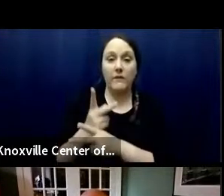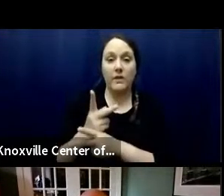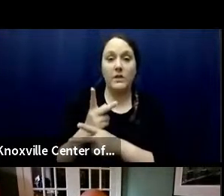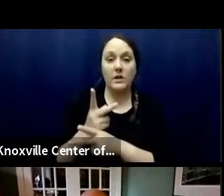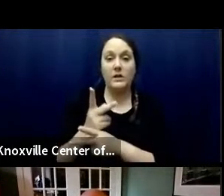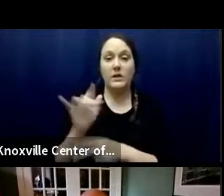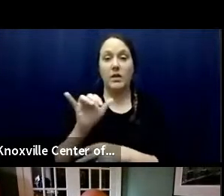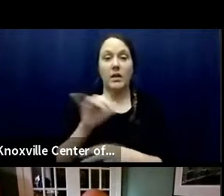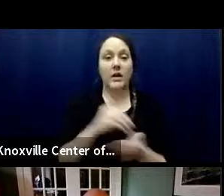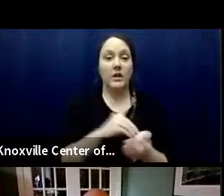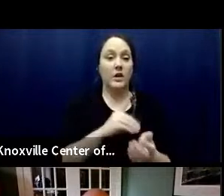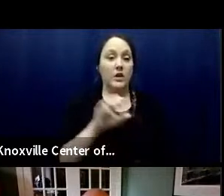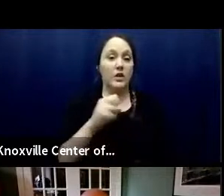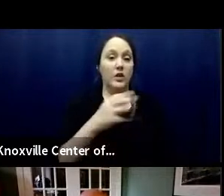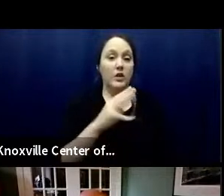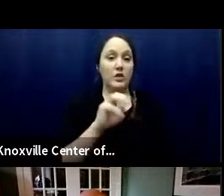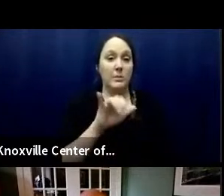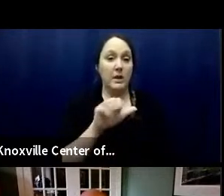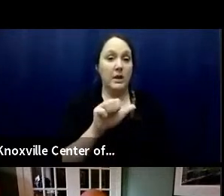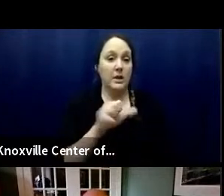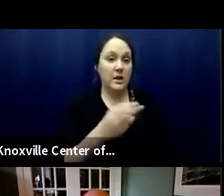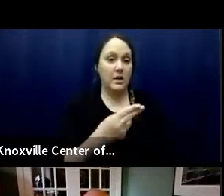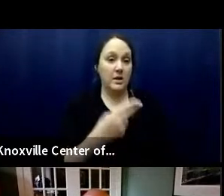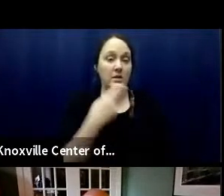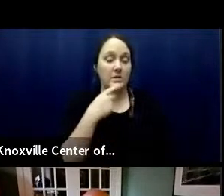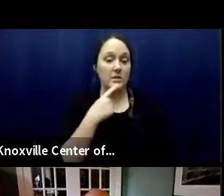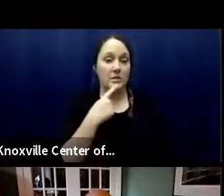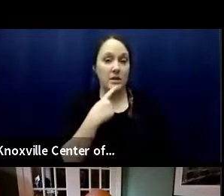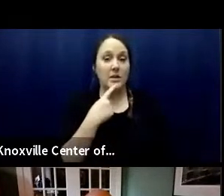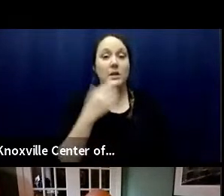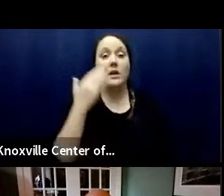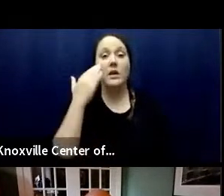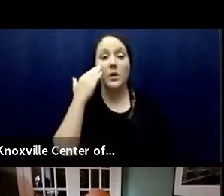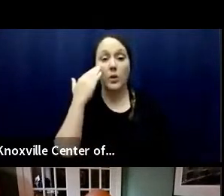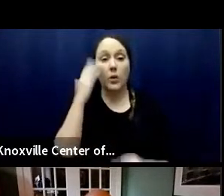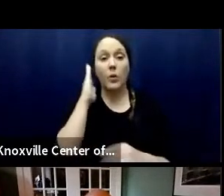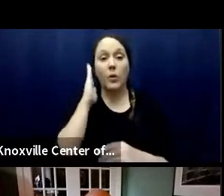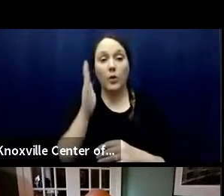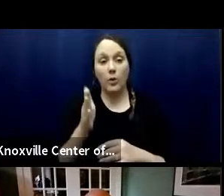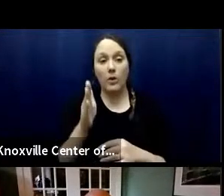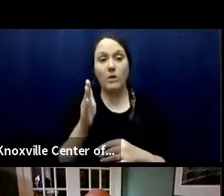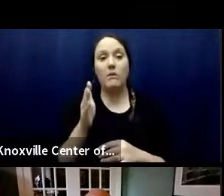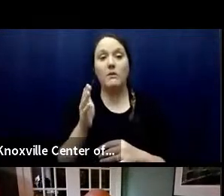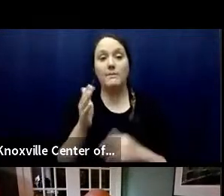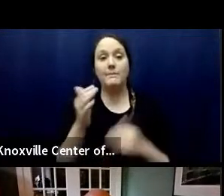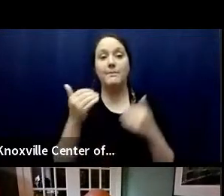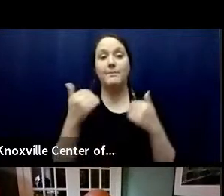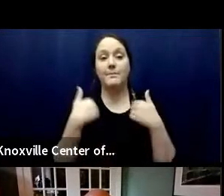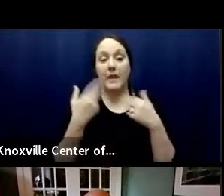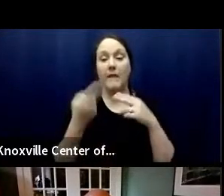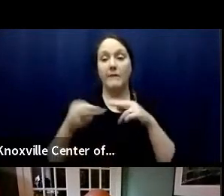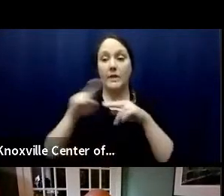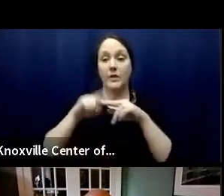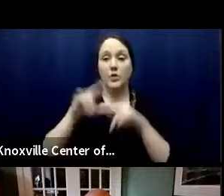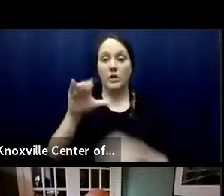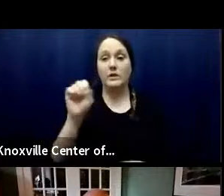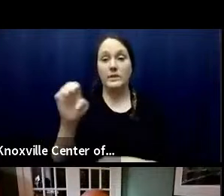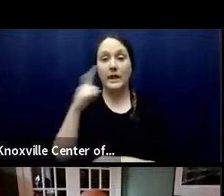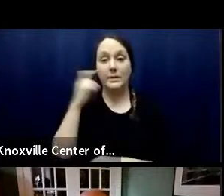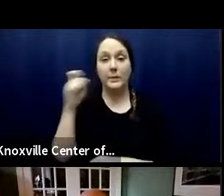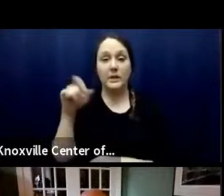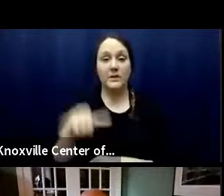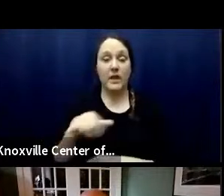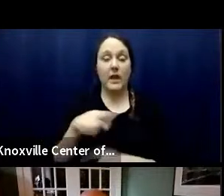Dr. Shamiyeh said, knowing that that there's going to be some increase in cases as a result of